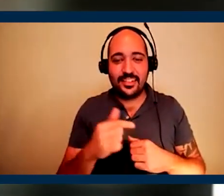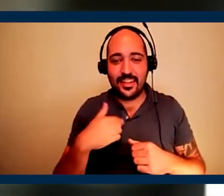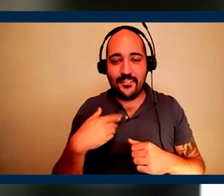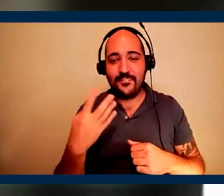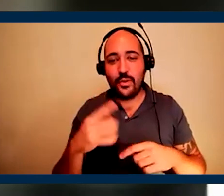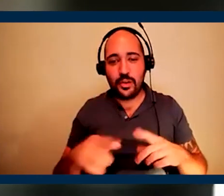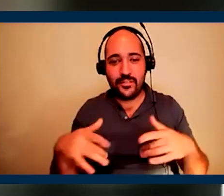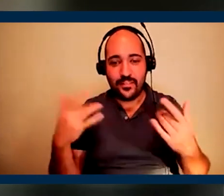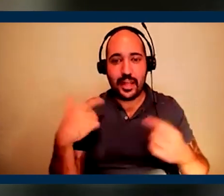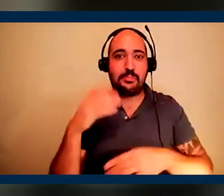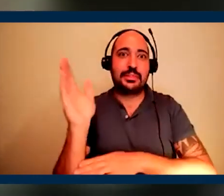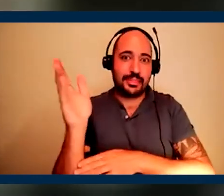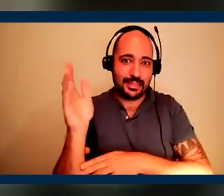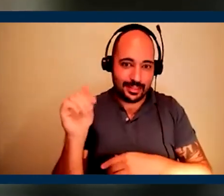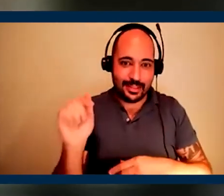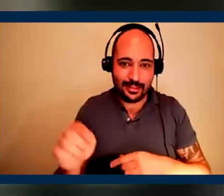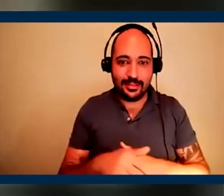different events I'm speaking at